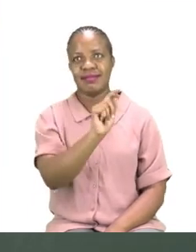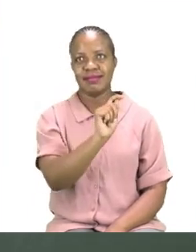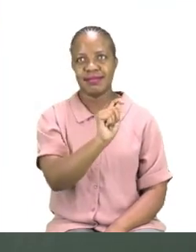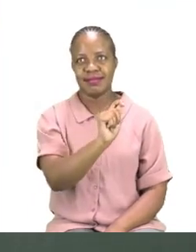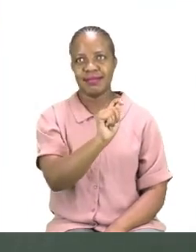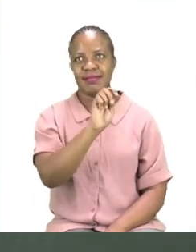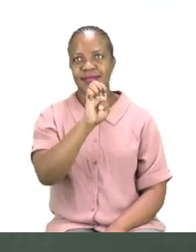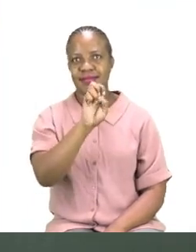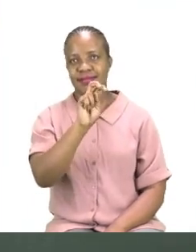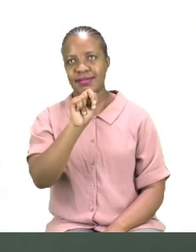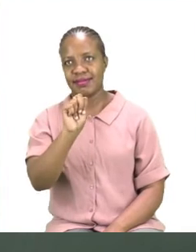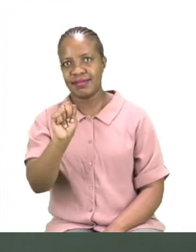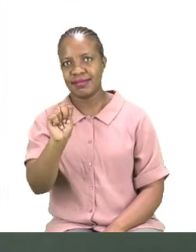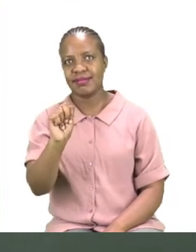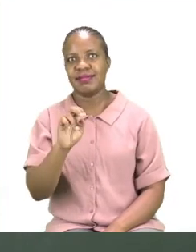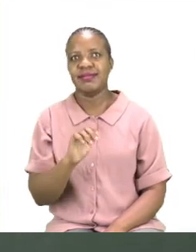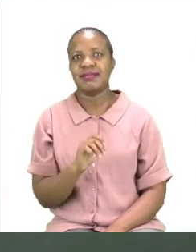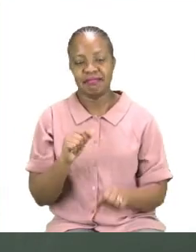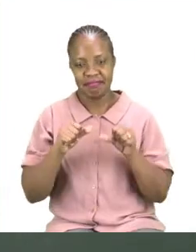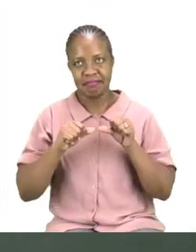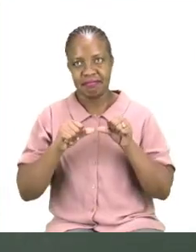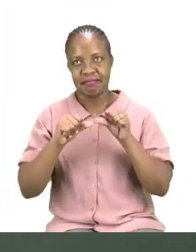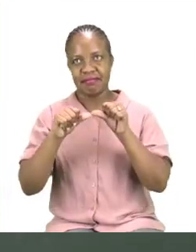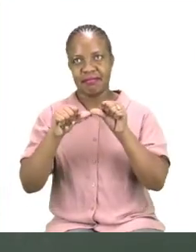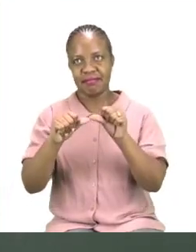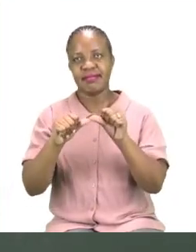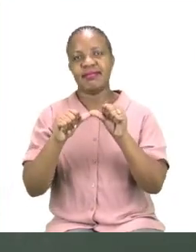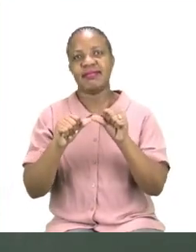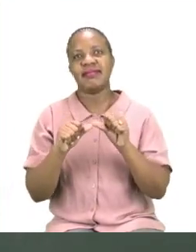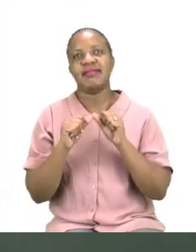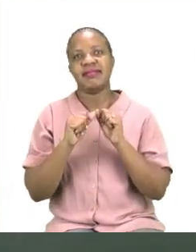10. And we are moving on still.